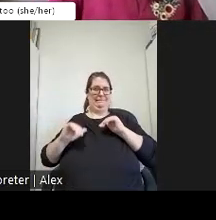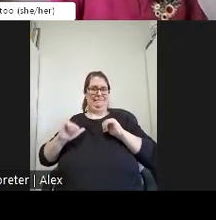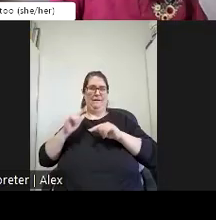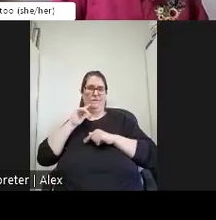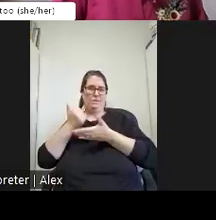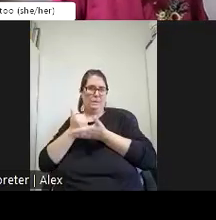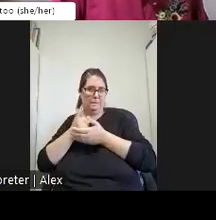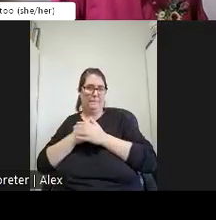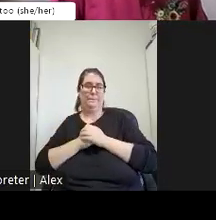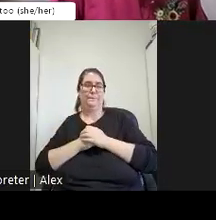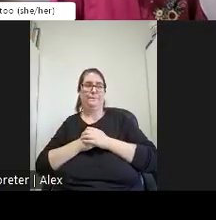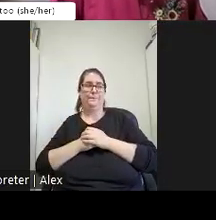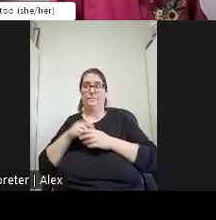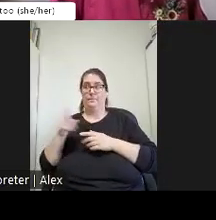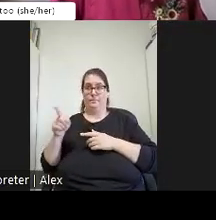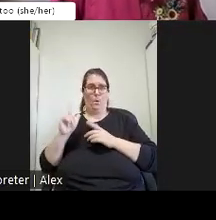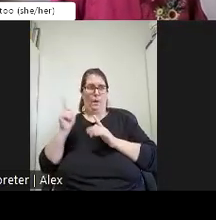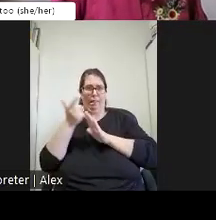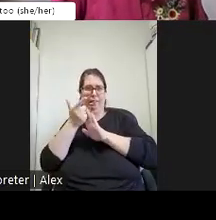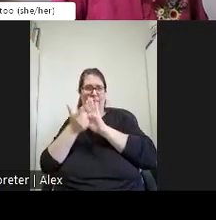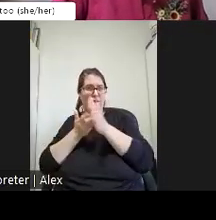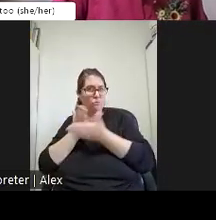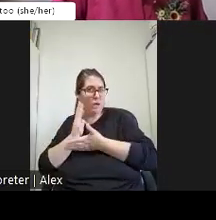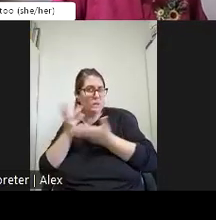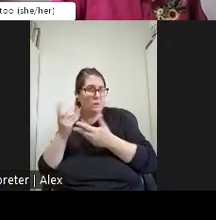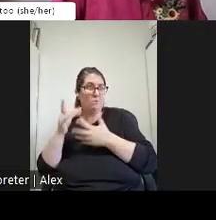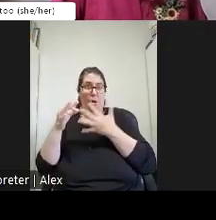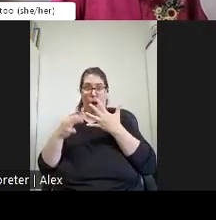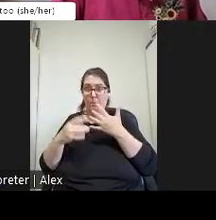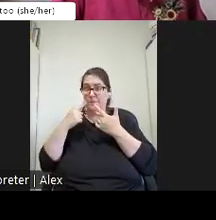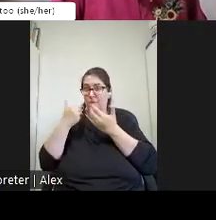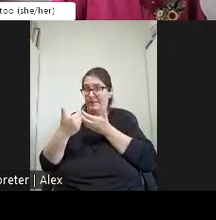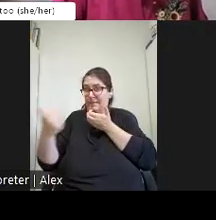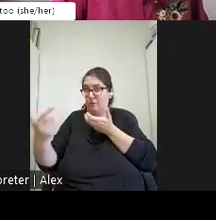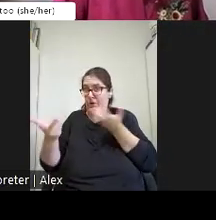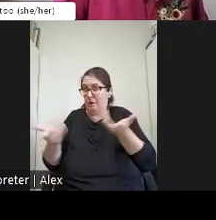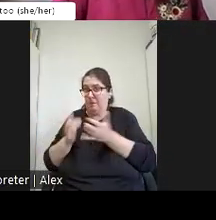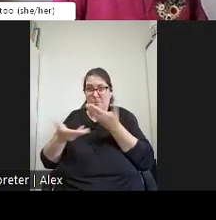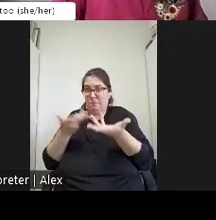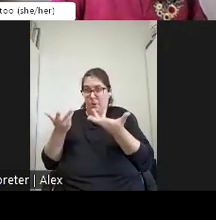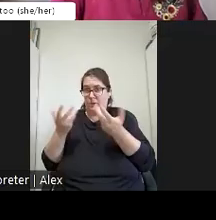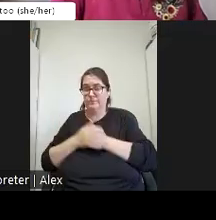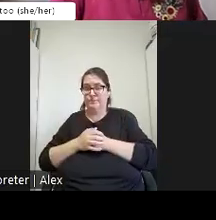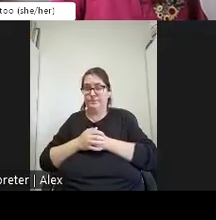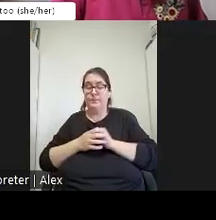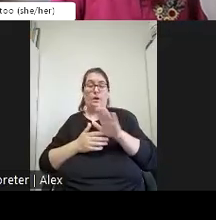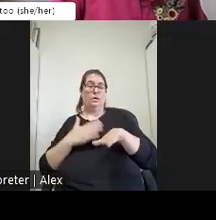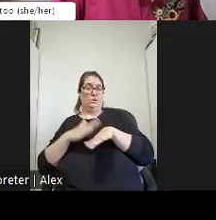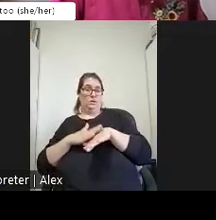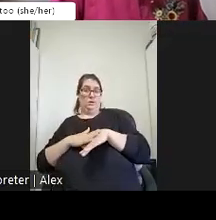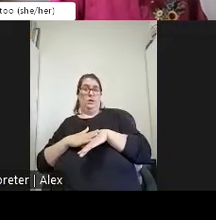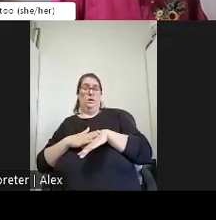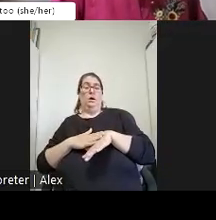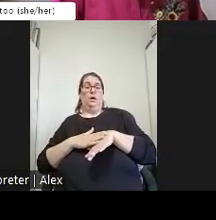is unsure what her legal rights are and her options might be for separating from her partner. A few things that we all need to